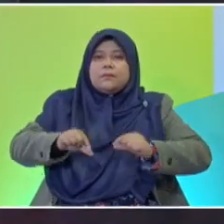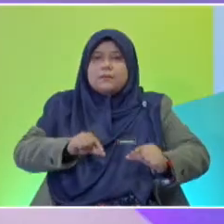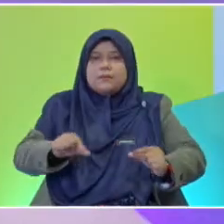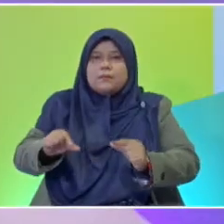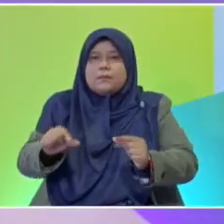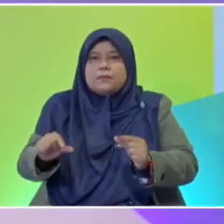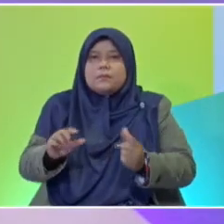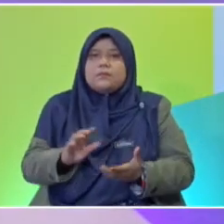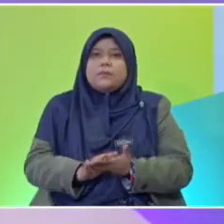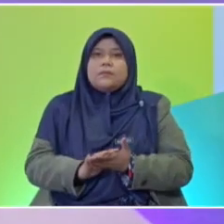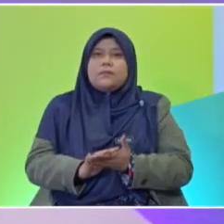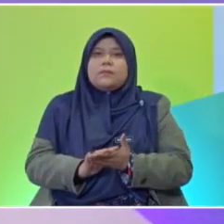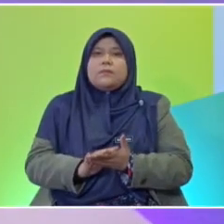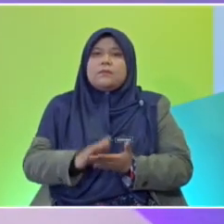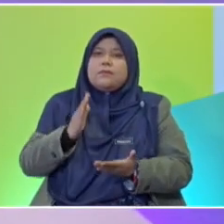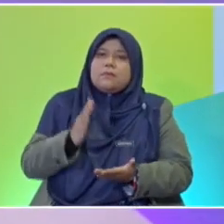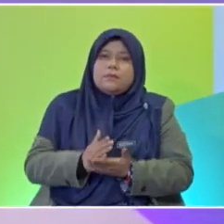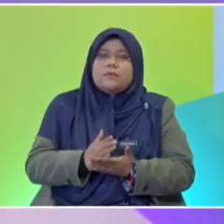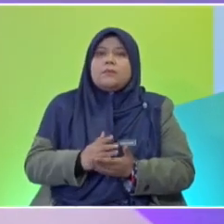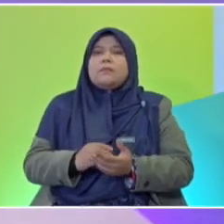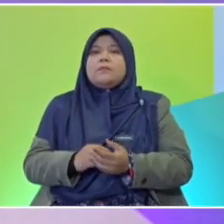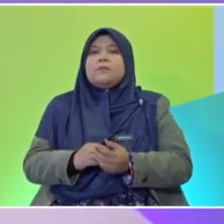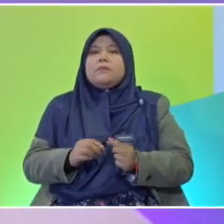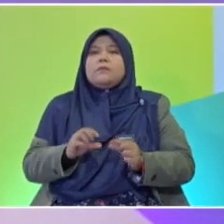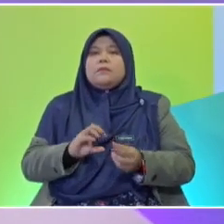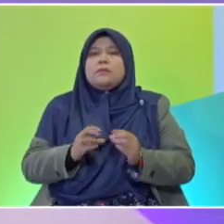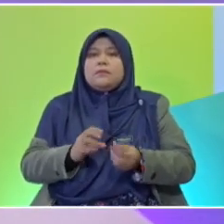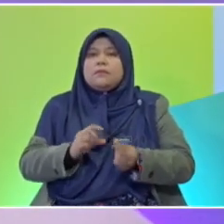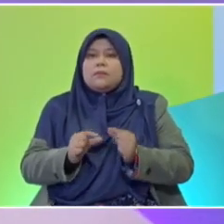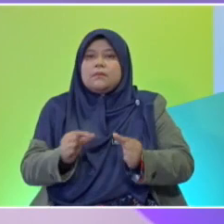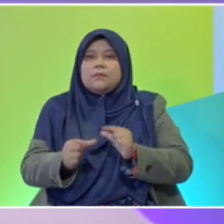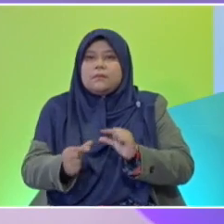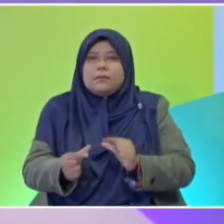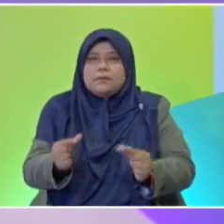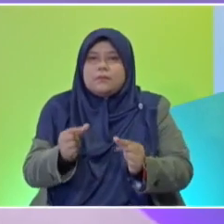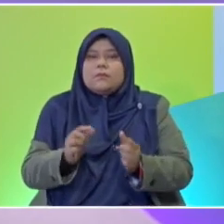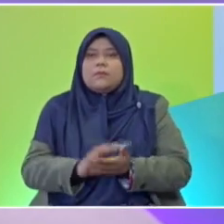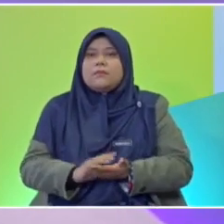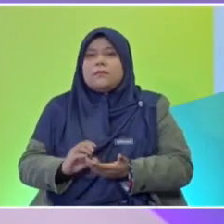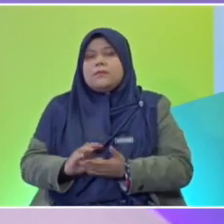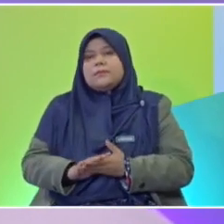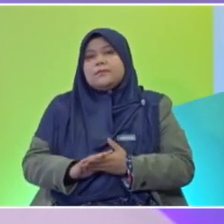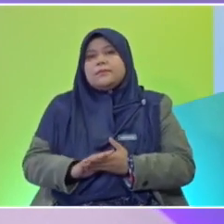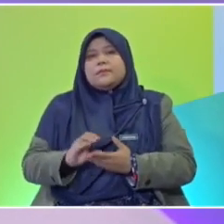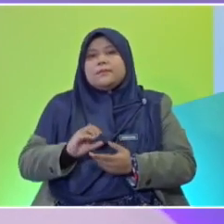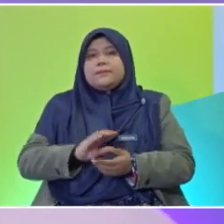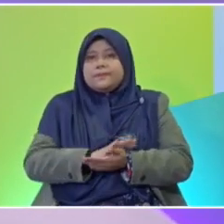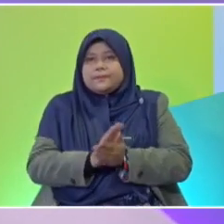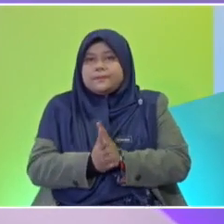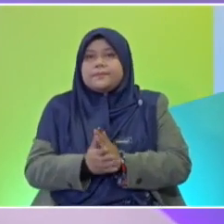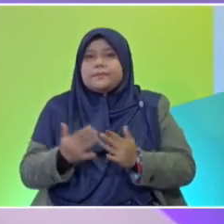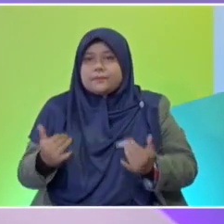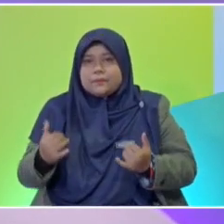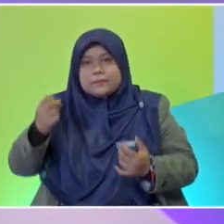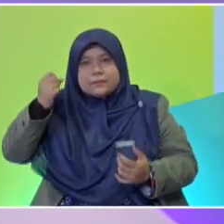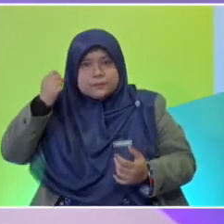like a block, just like that. It moves. Okay. Okay. So And- now you